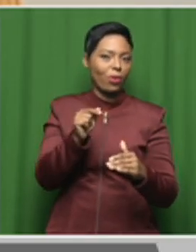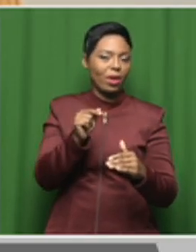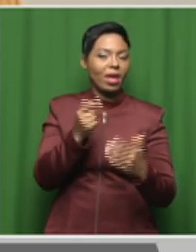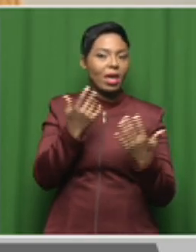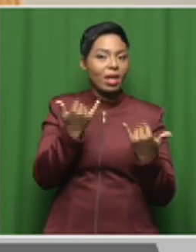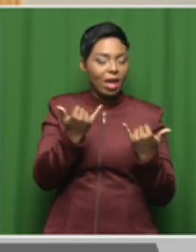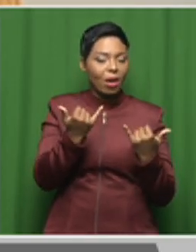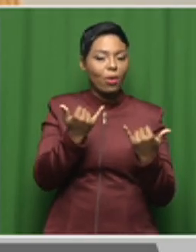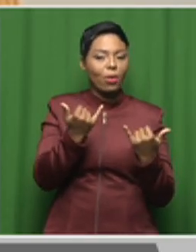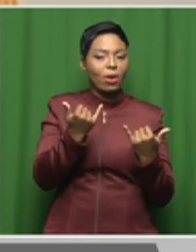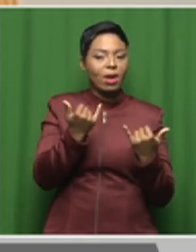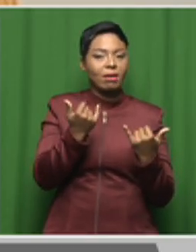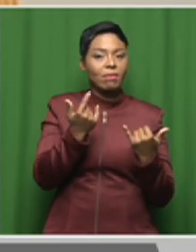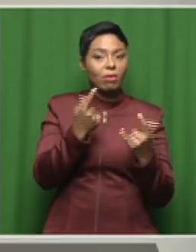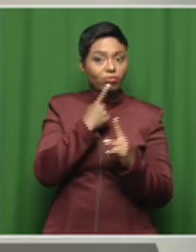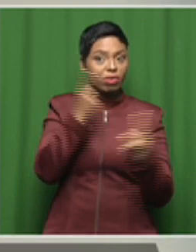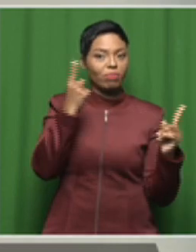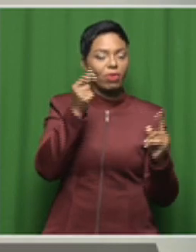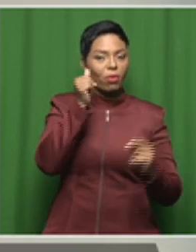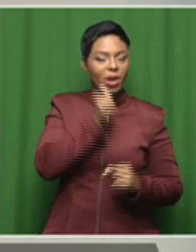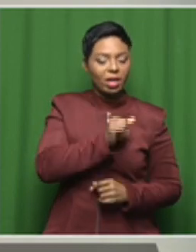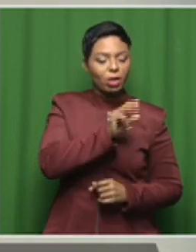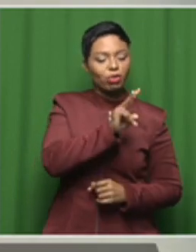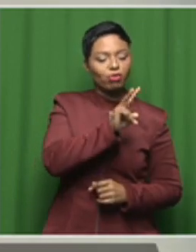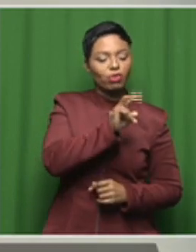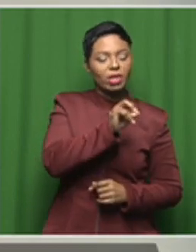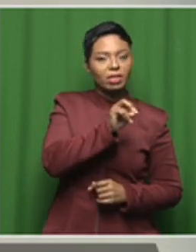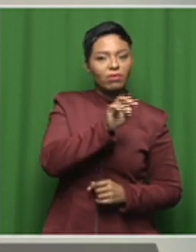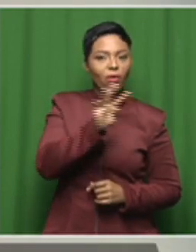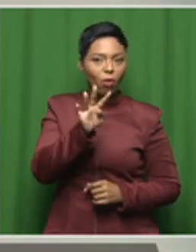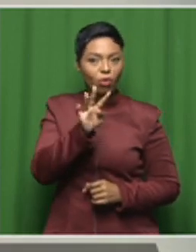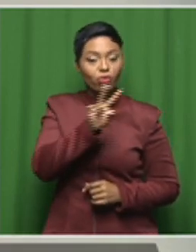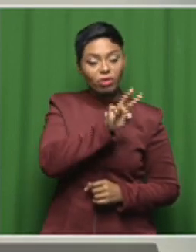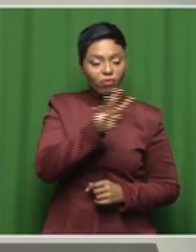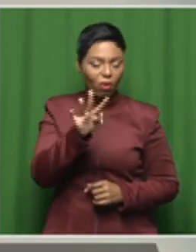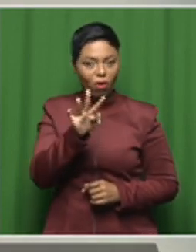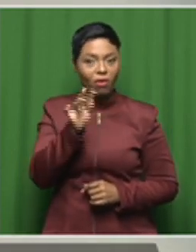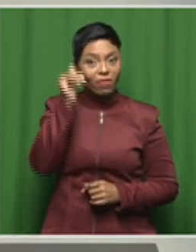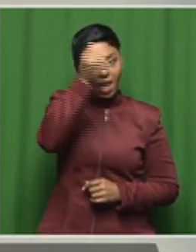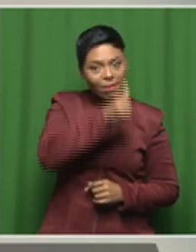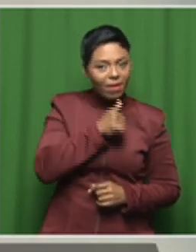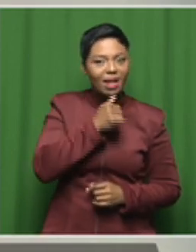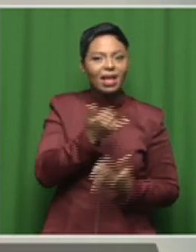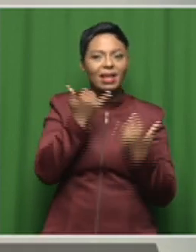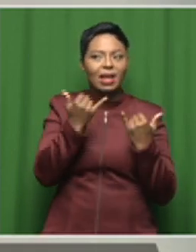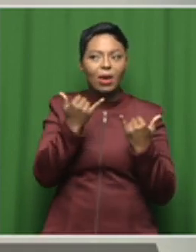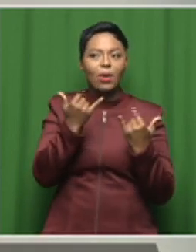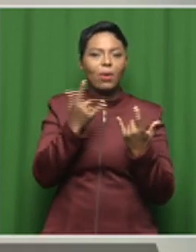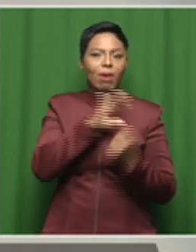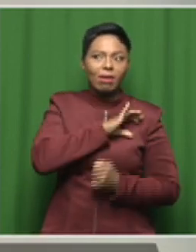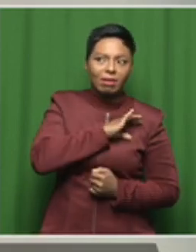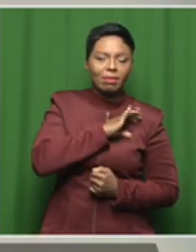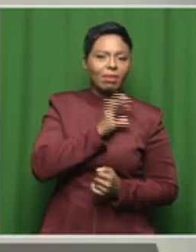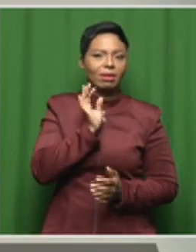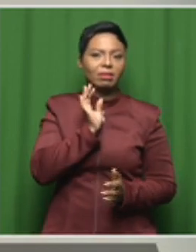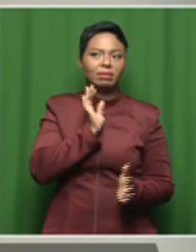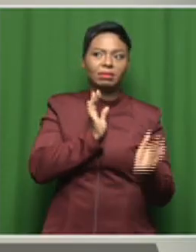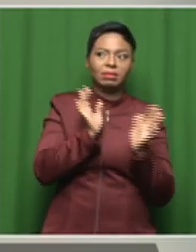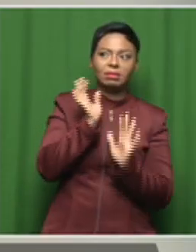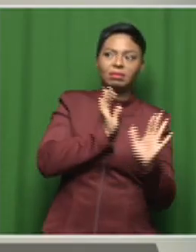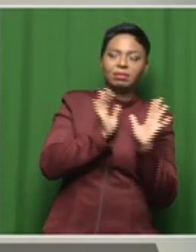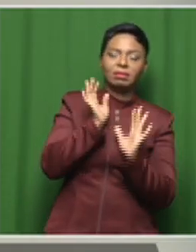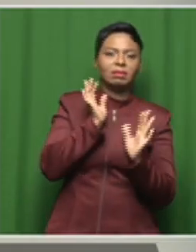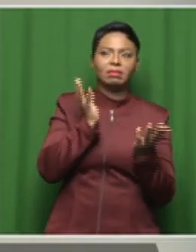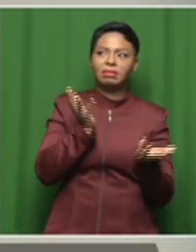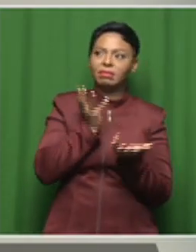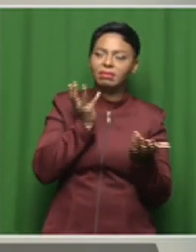only published on the 24th of April. So now vendors basically found themselves in this